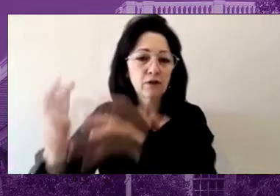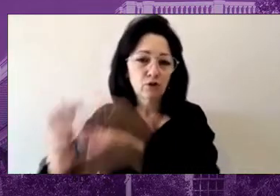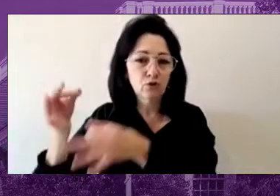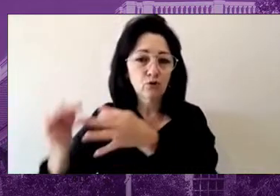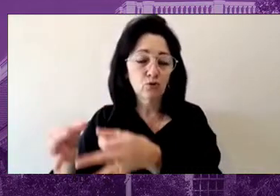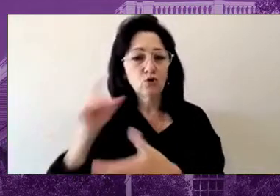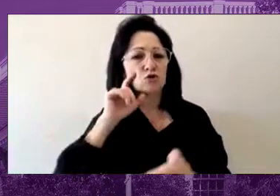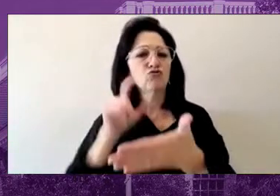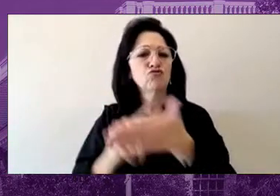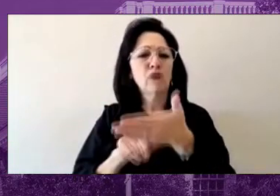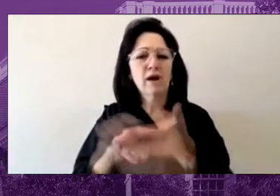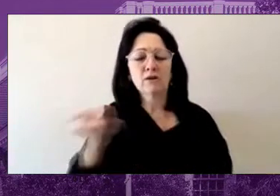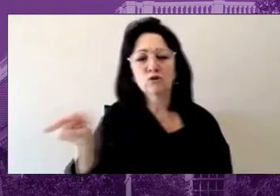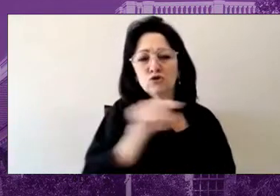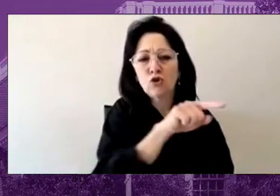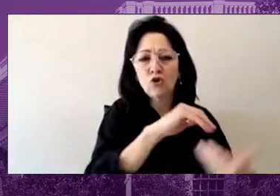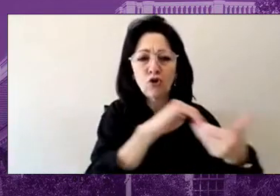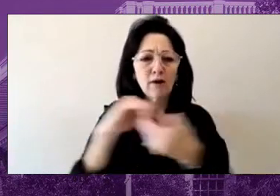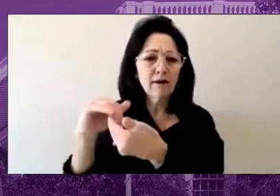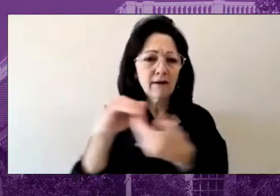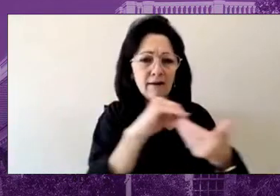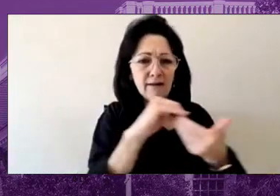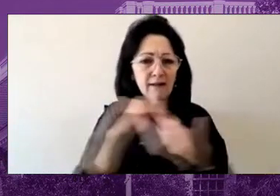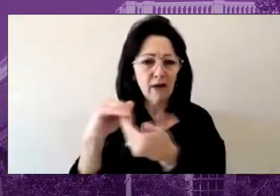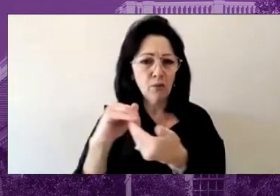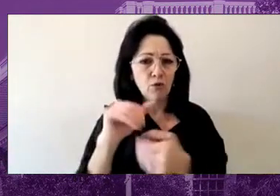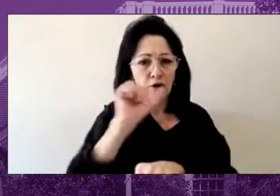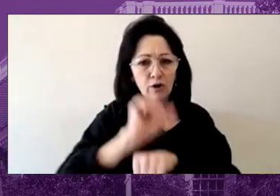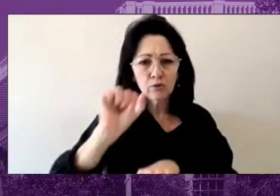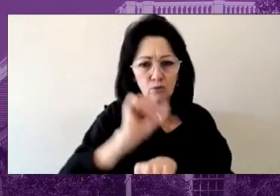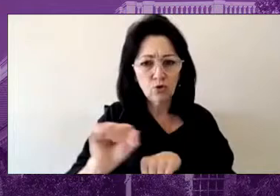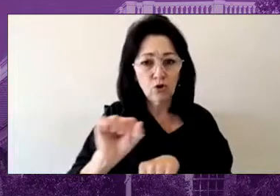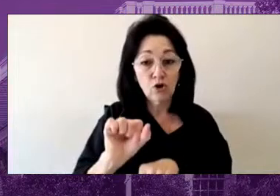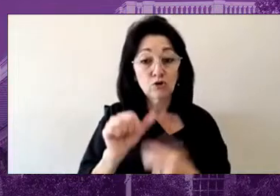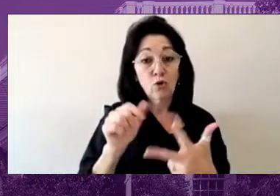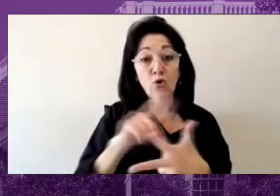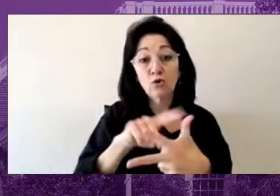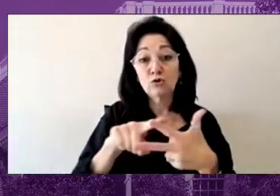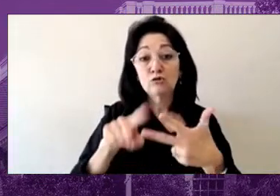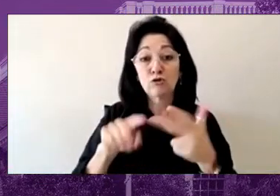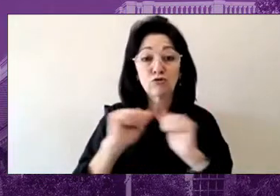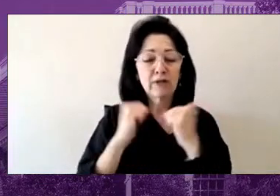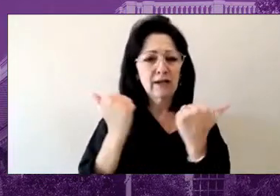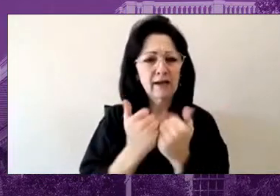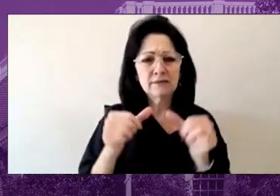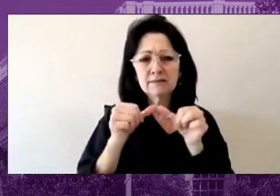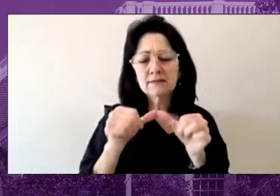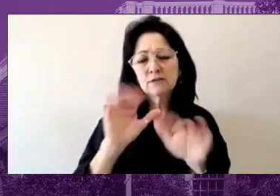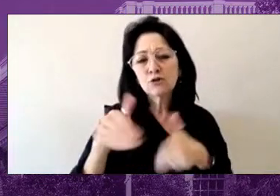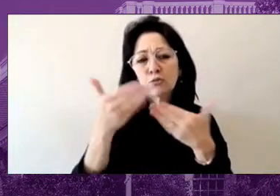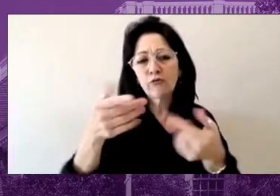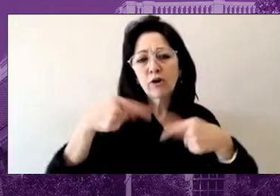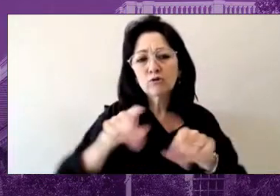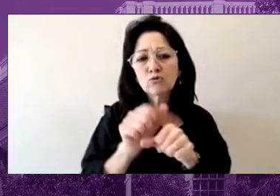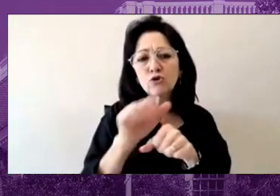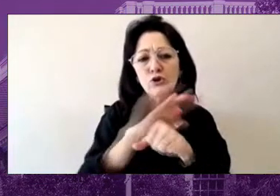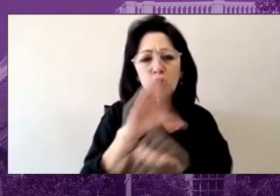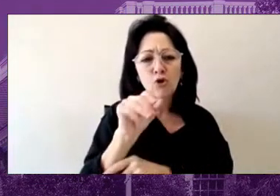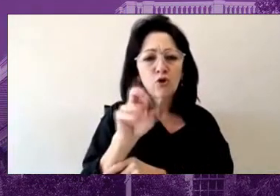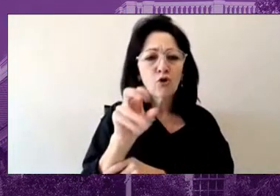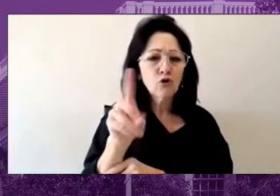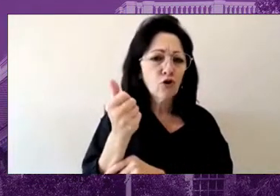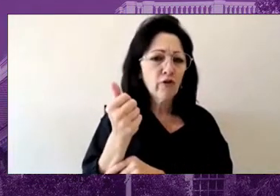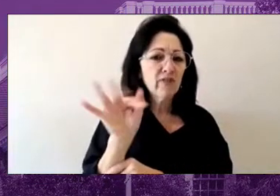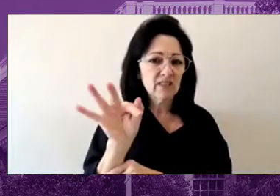and outstanding services these agencies continue to provide during the COVID-19 public health